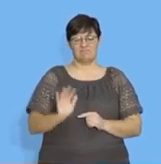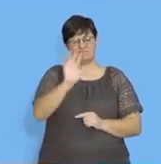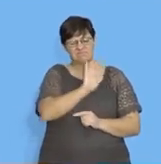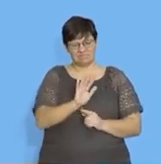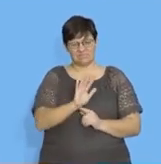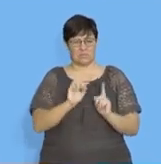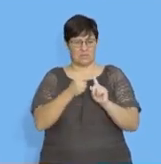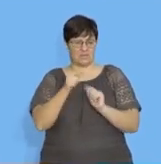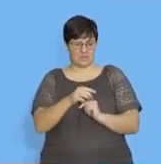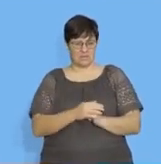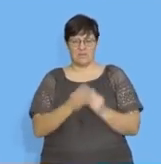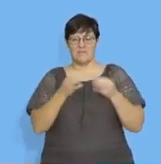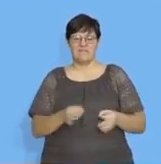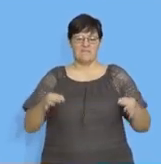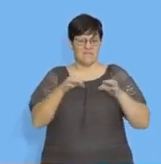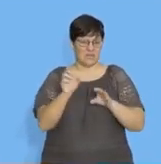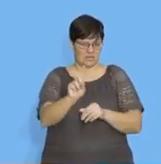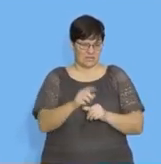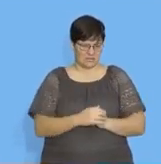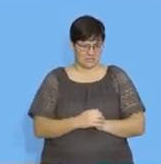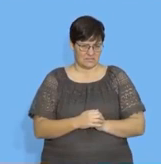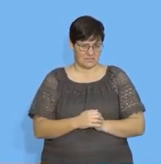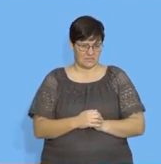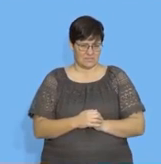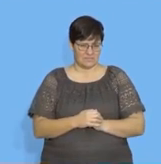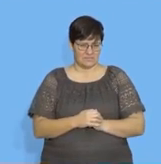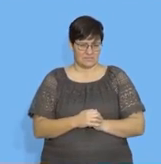those points. What is your value?